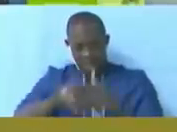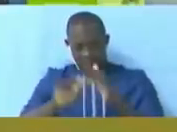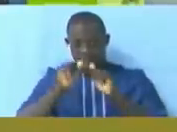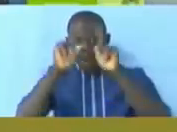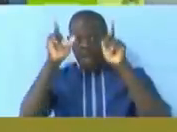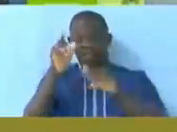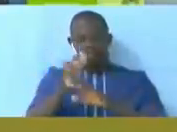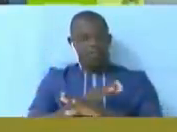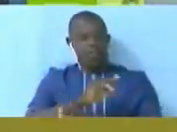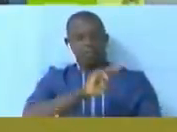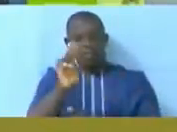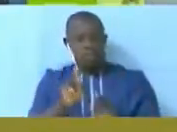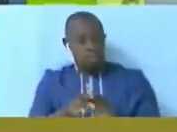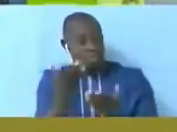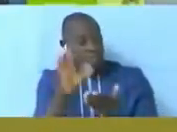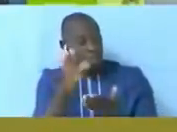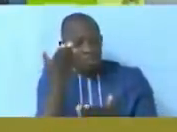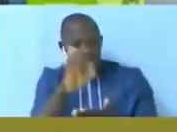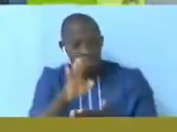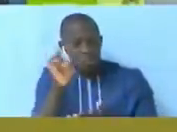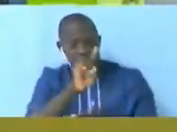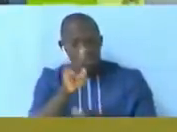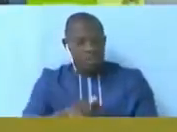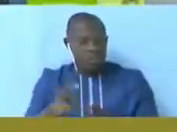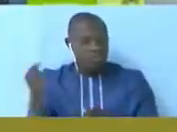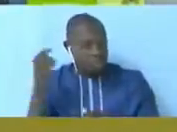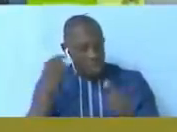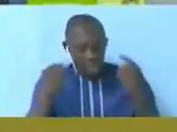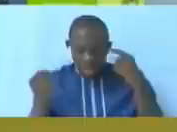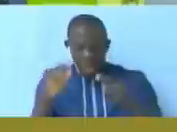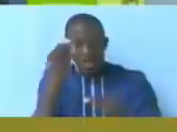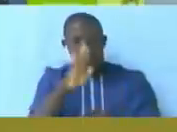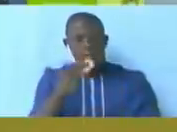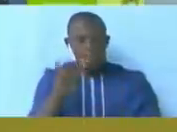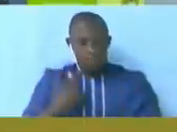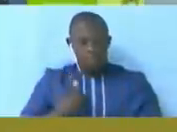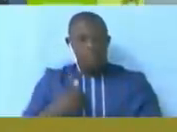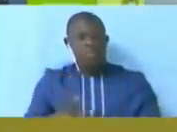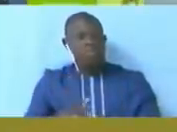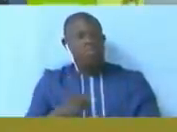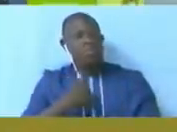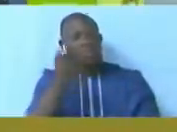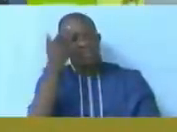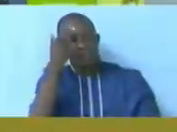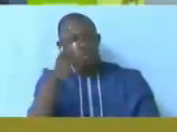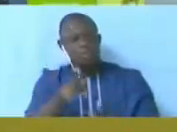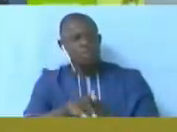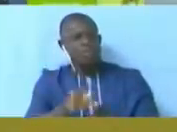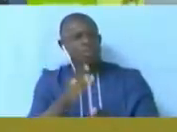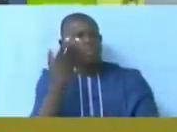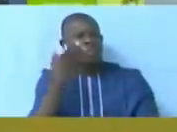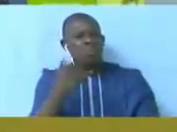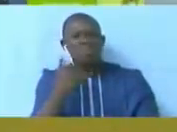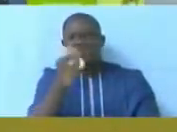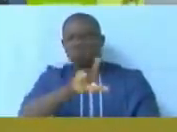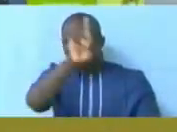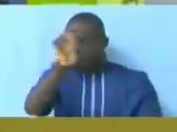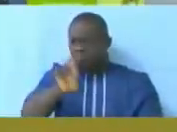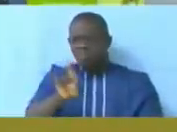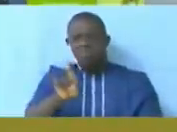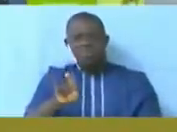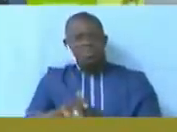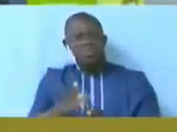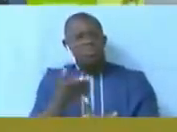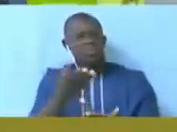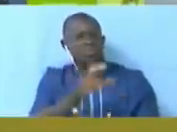people and so on and so forth, in fact I understand when they came they asked him in the Chief Justice's office,